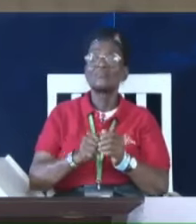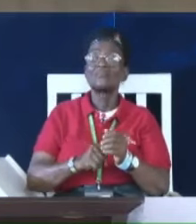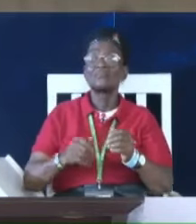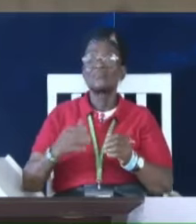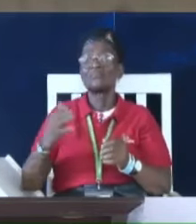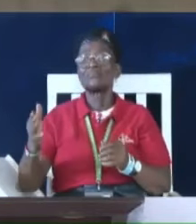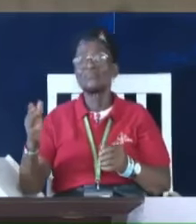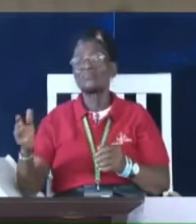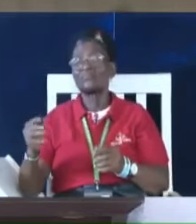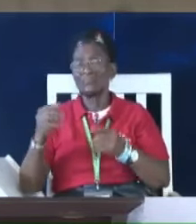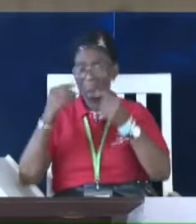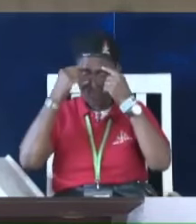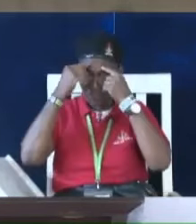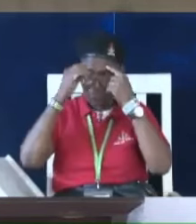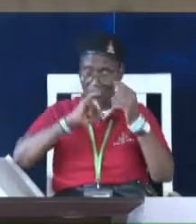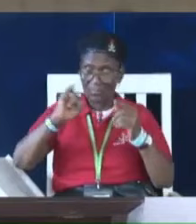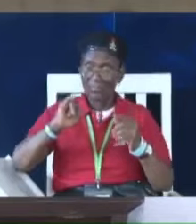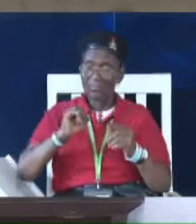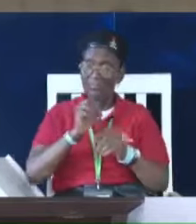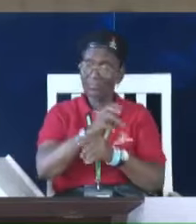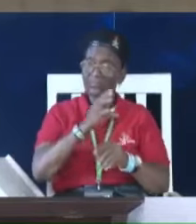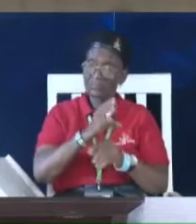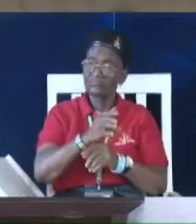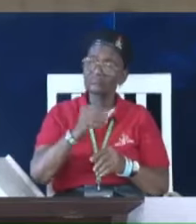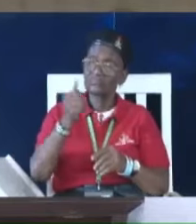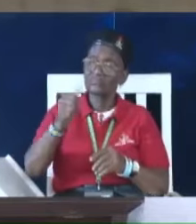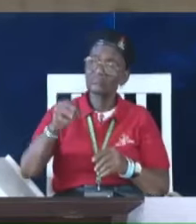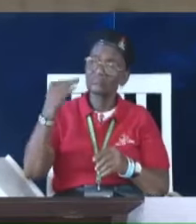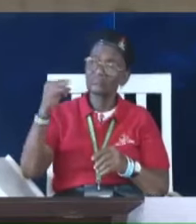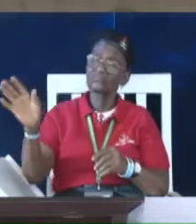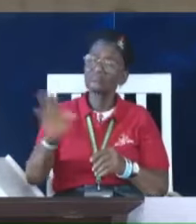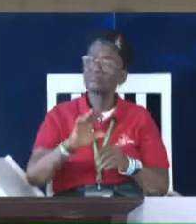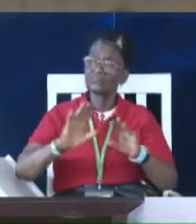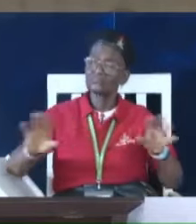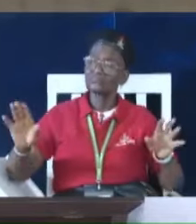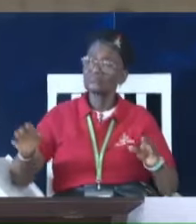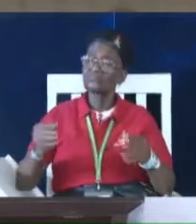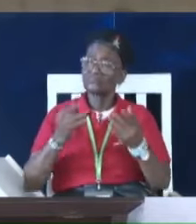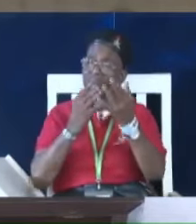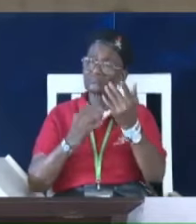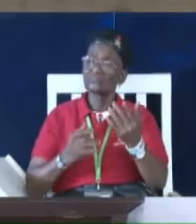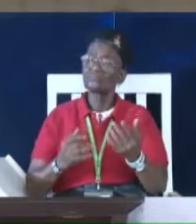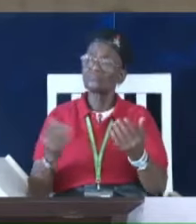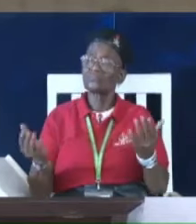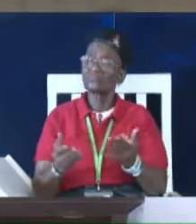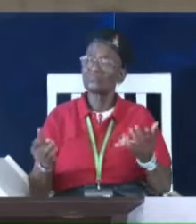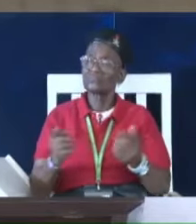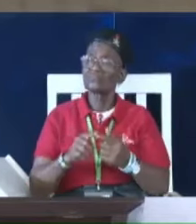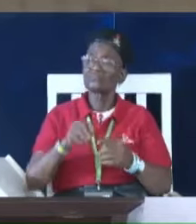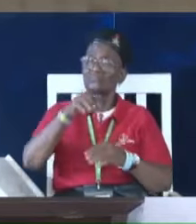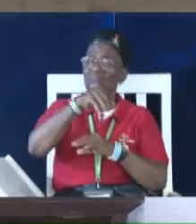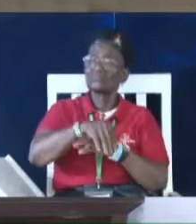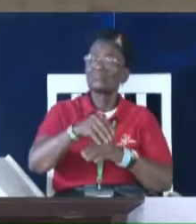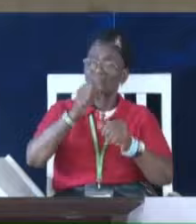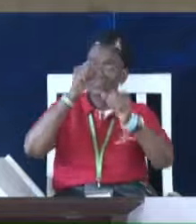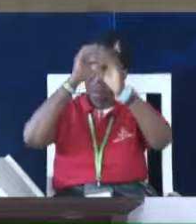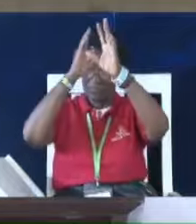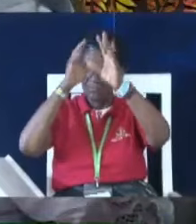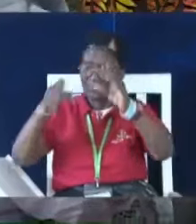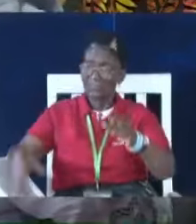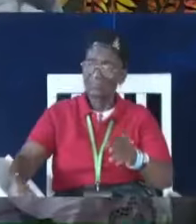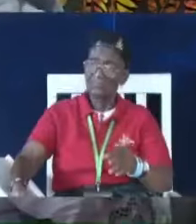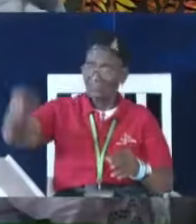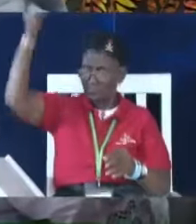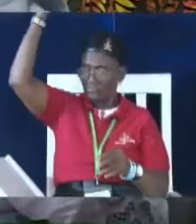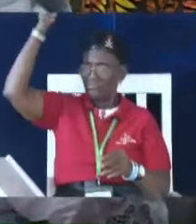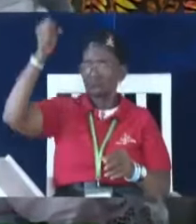Everything causing any of your children sorrow here tonight, Father, uproot.